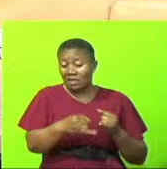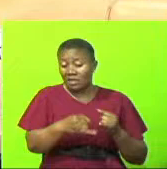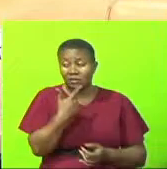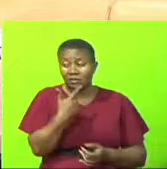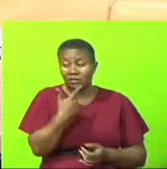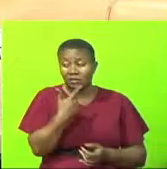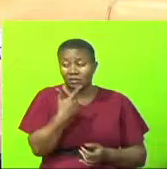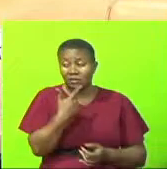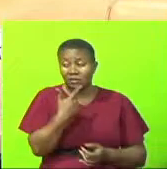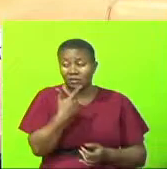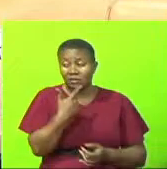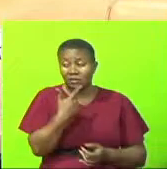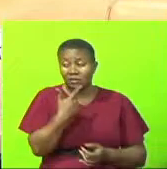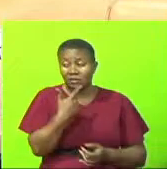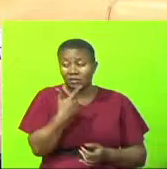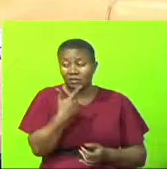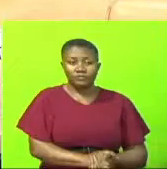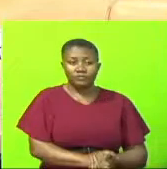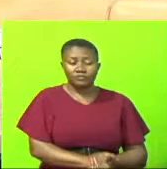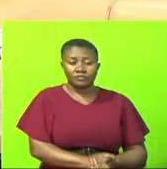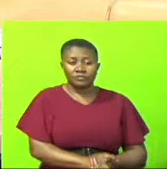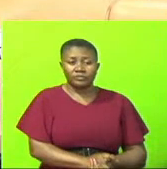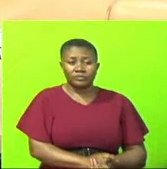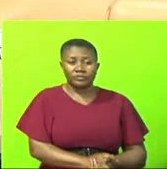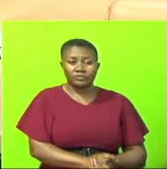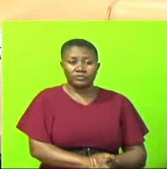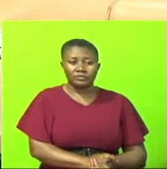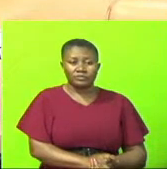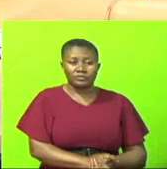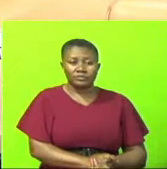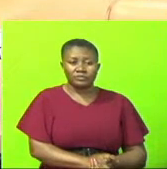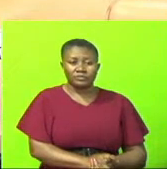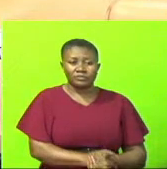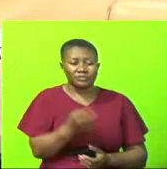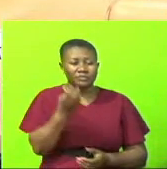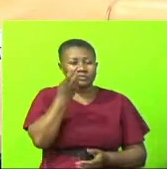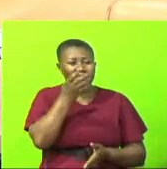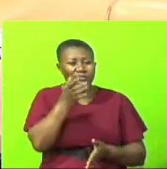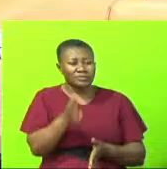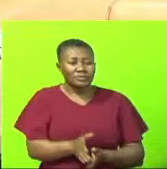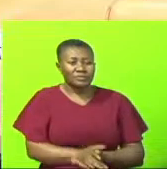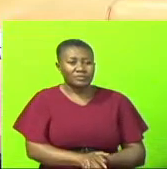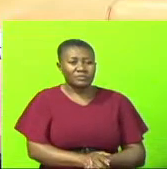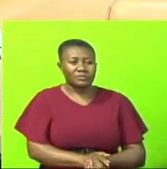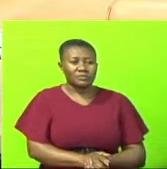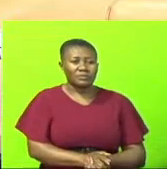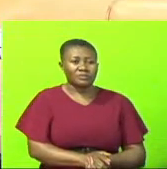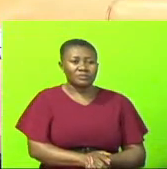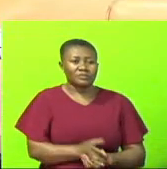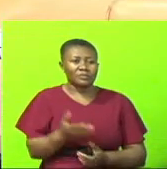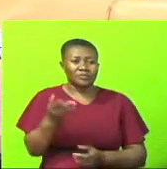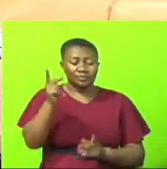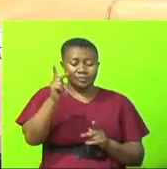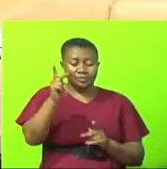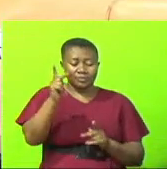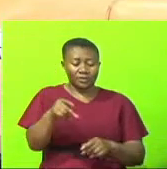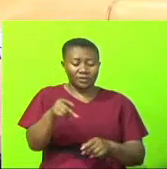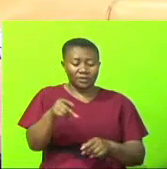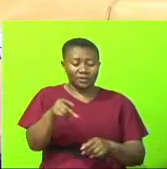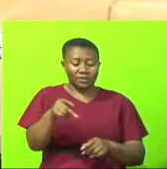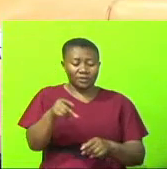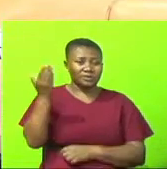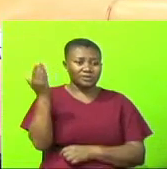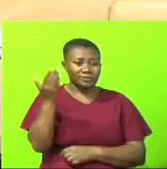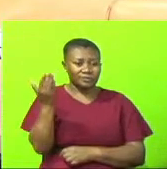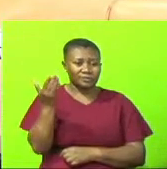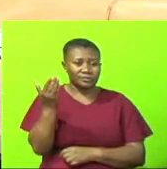propose legislation. But this is not about legislation. So, Mr. Speaker, a statement is made. First of all, the statement has